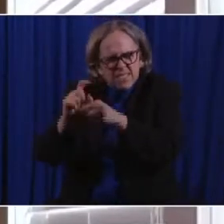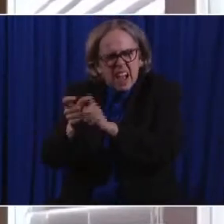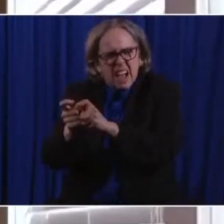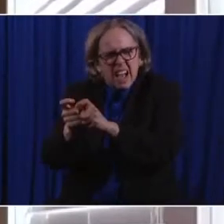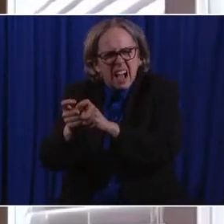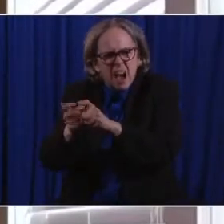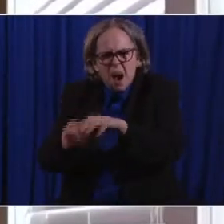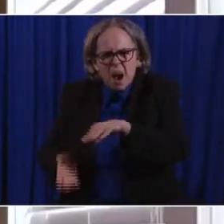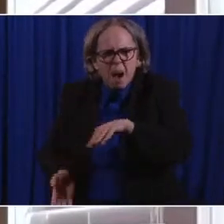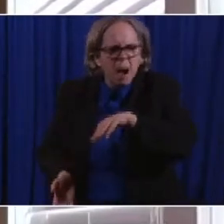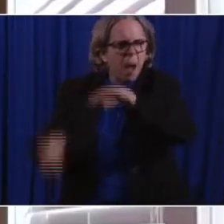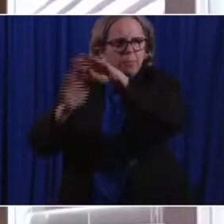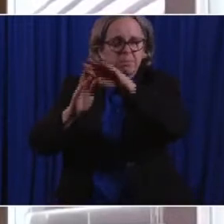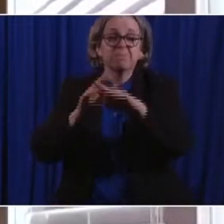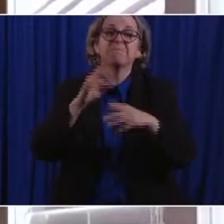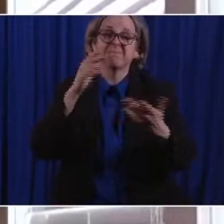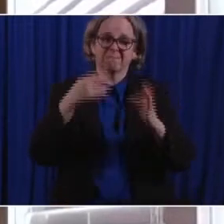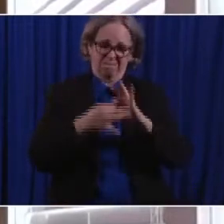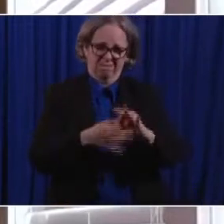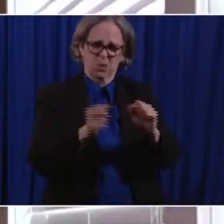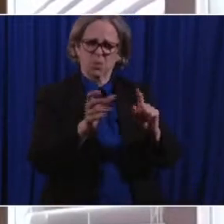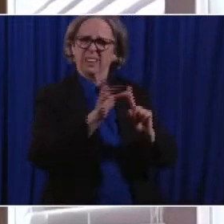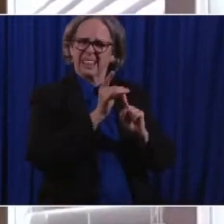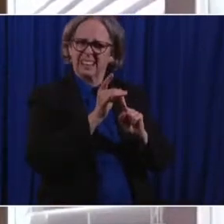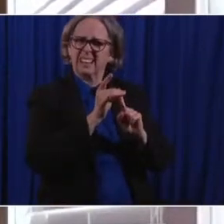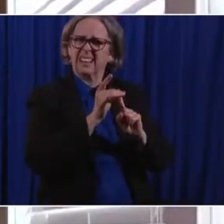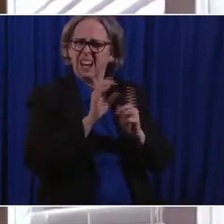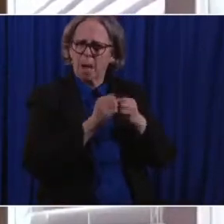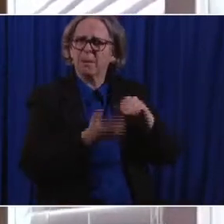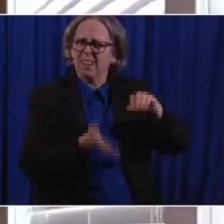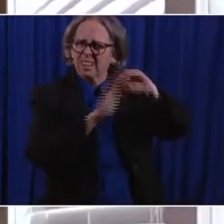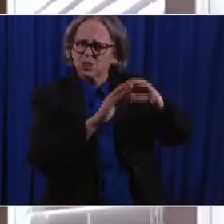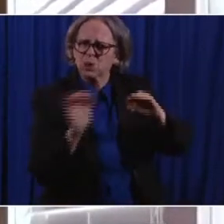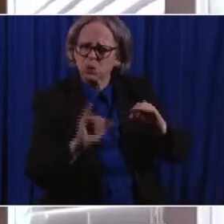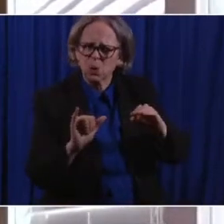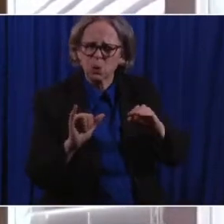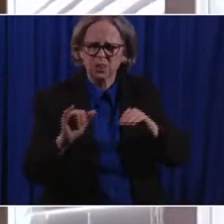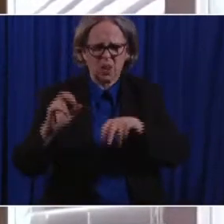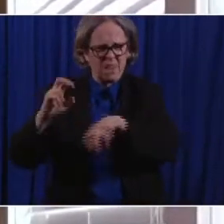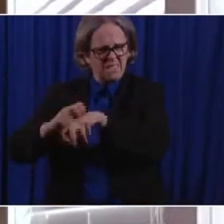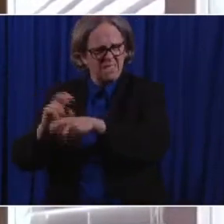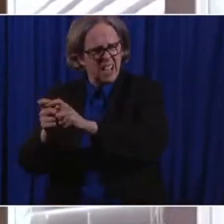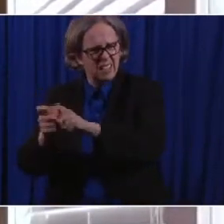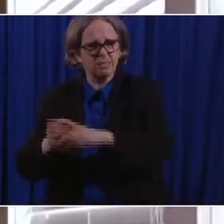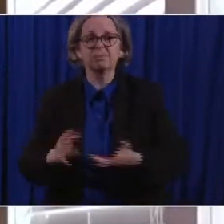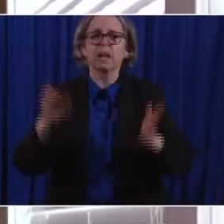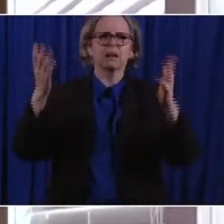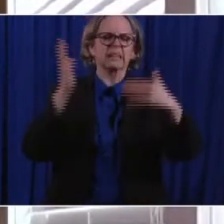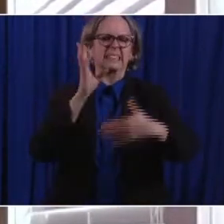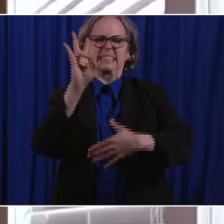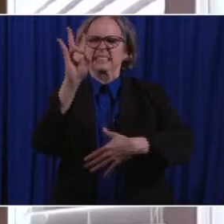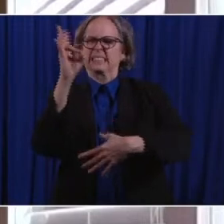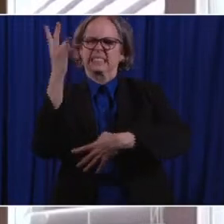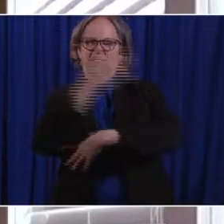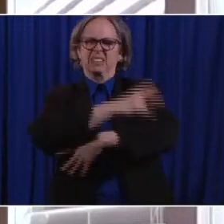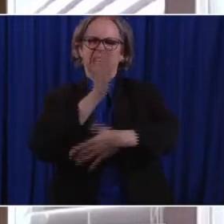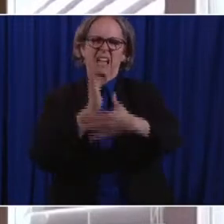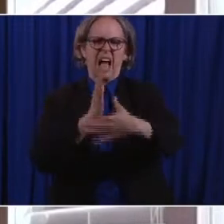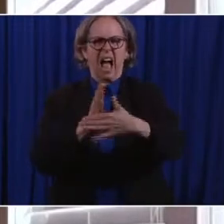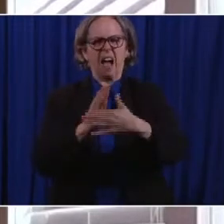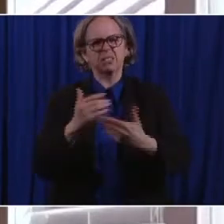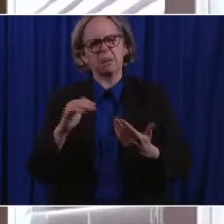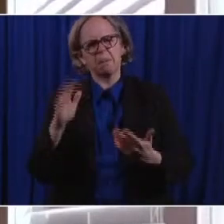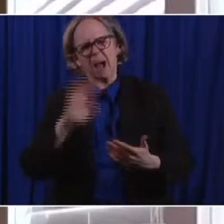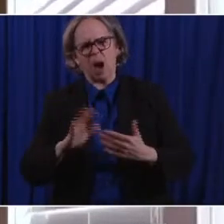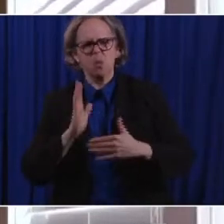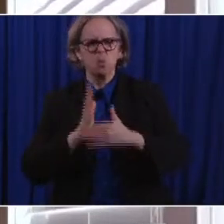for the first week in a long time. Our 7-day average of new cases per day was a little more than 1,800